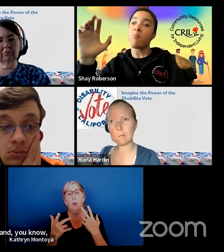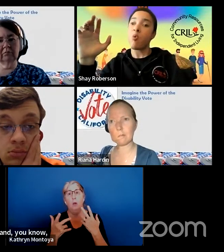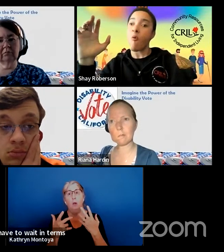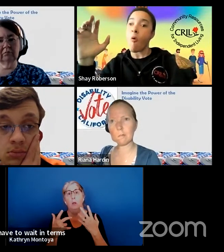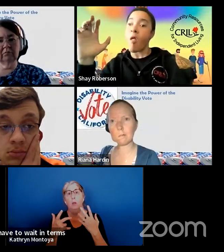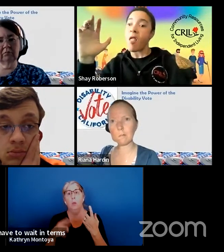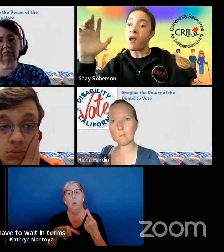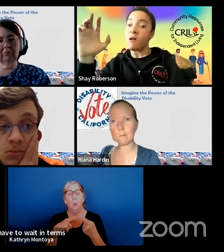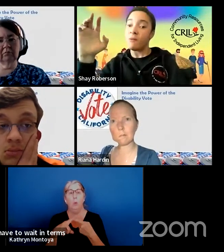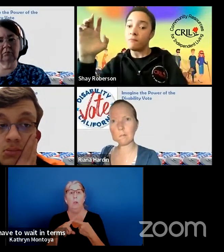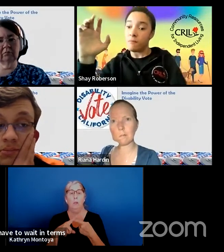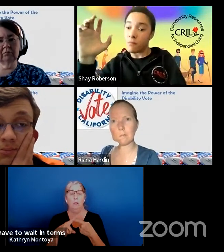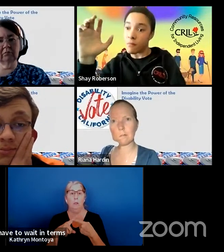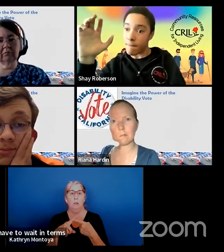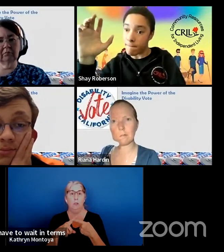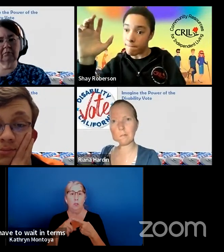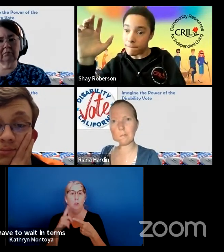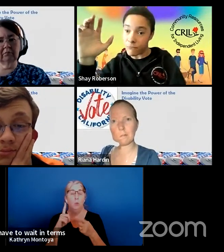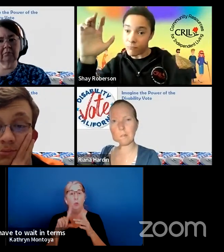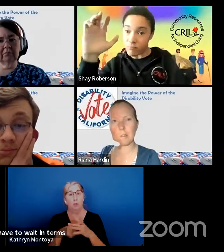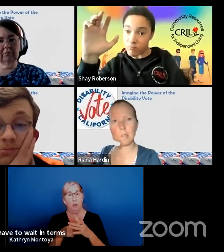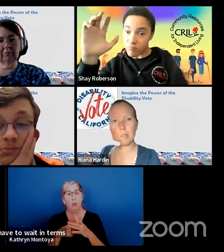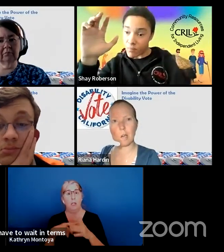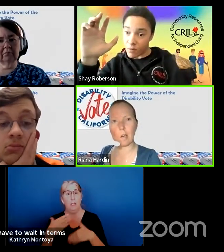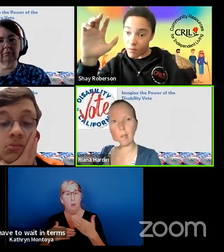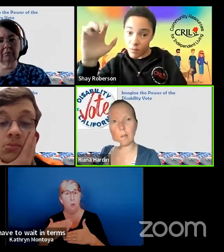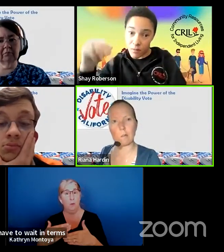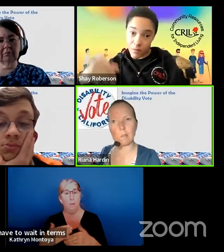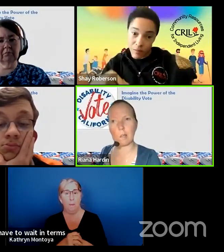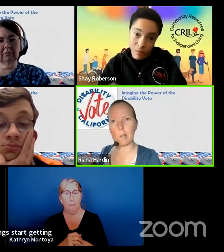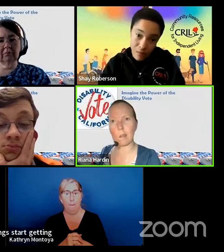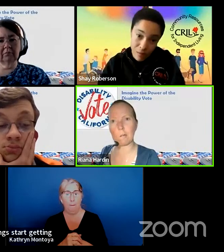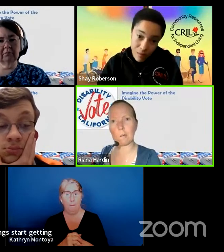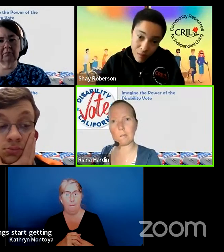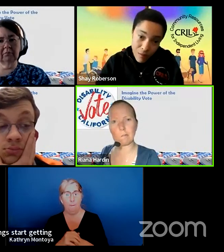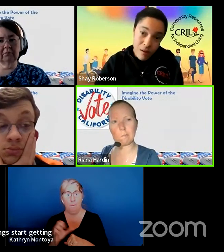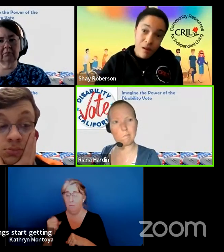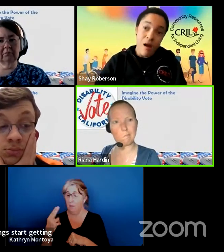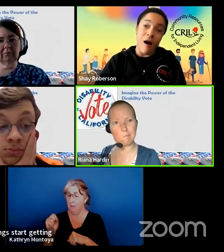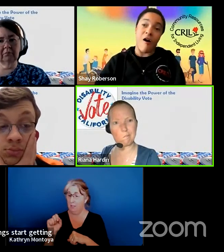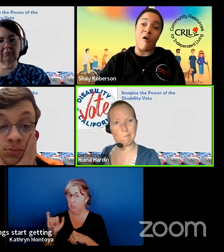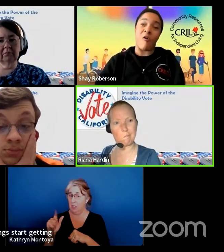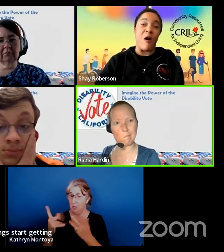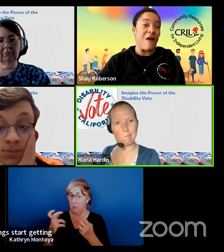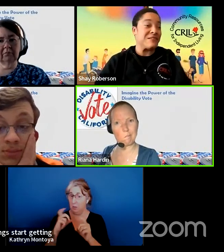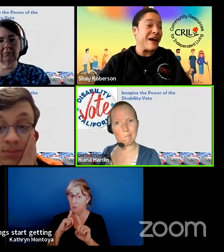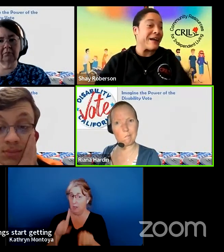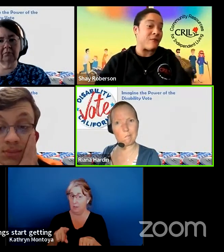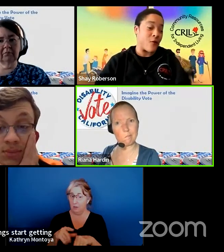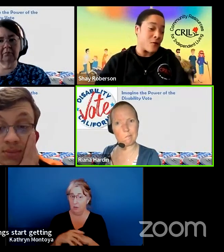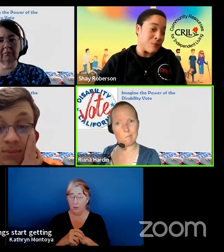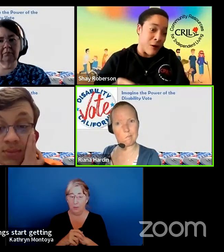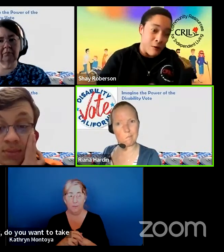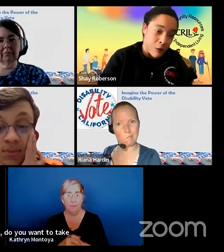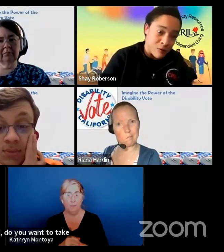things start getting initiated. Shay, do you want to take that one?